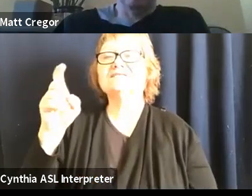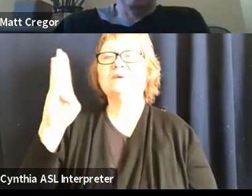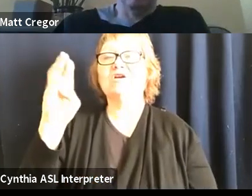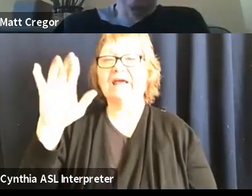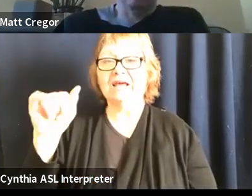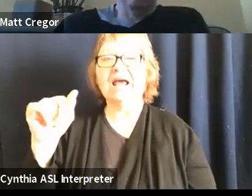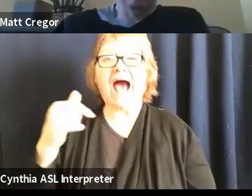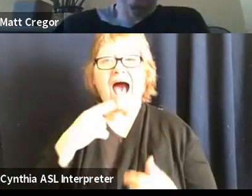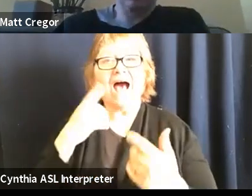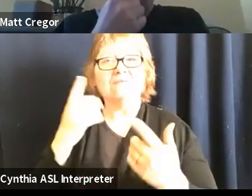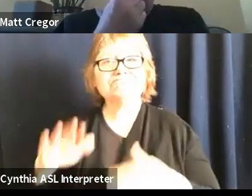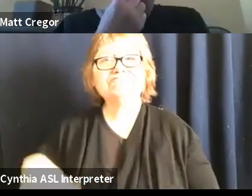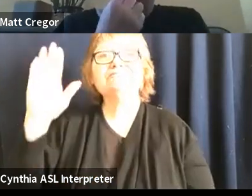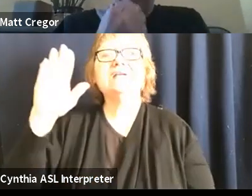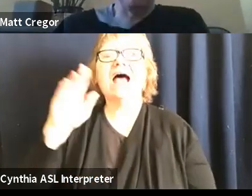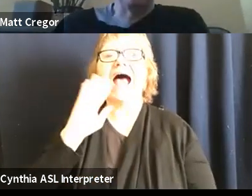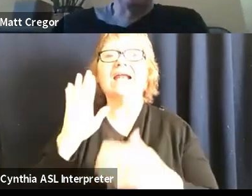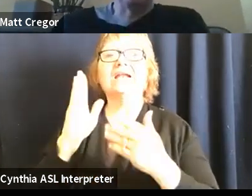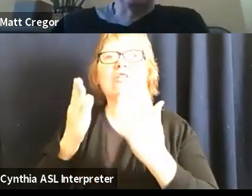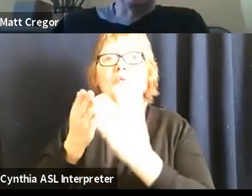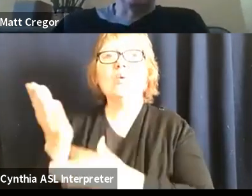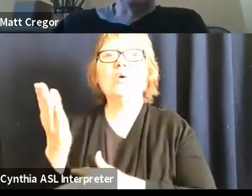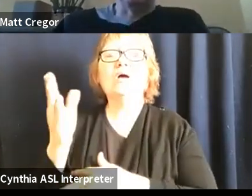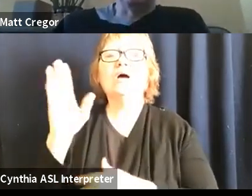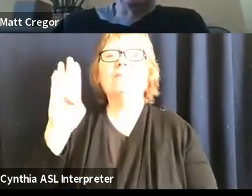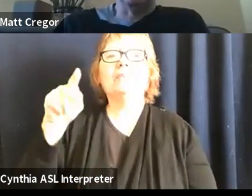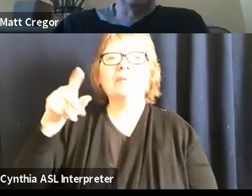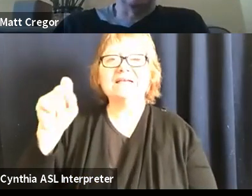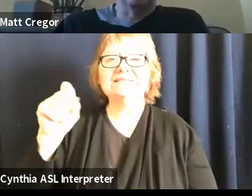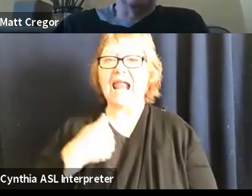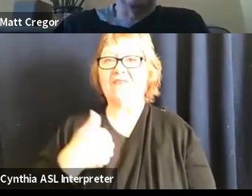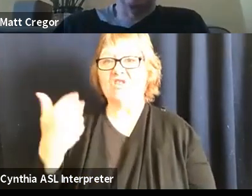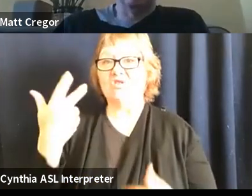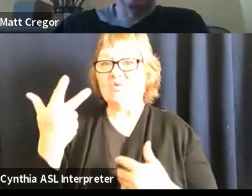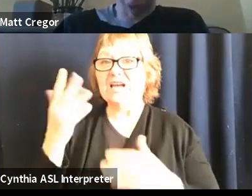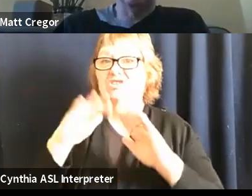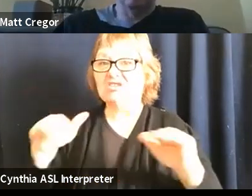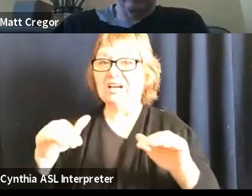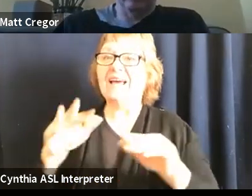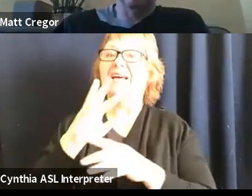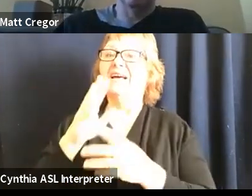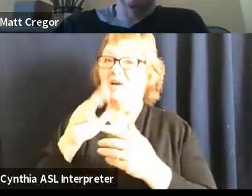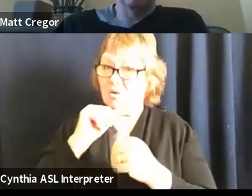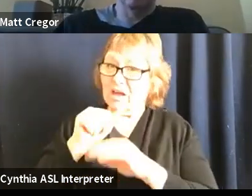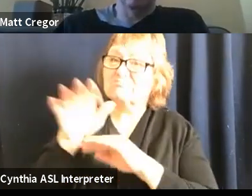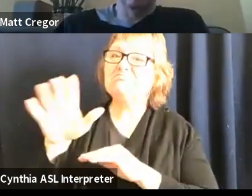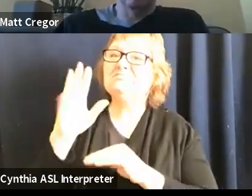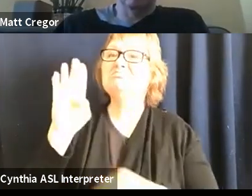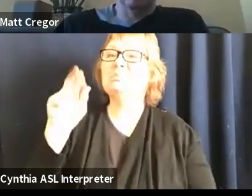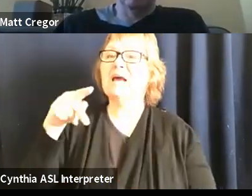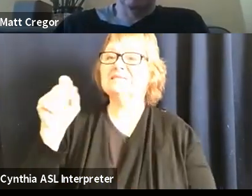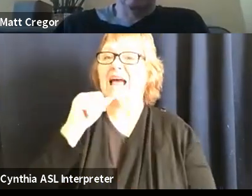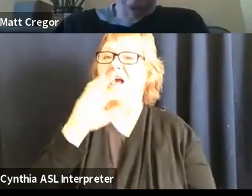BPS myself, and I send my 3 children to BPS, including a current 6th grader. And